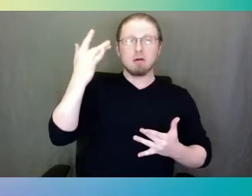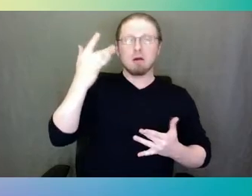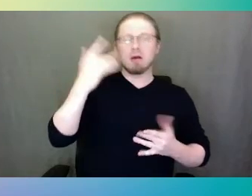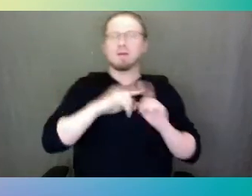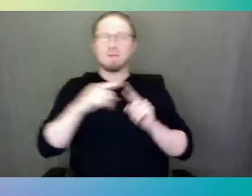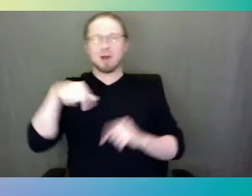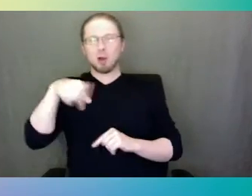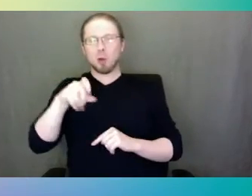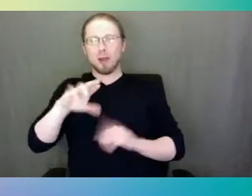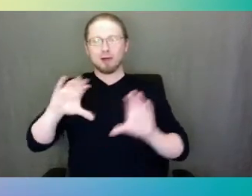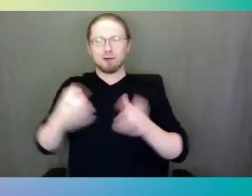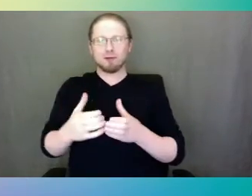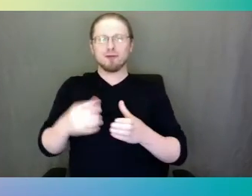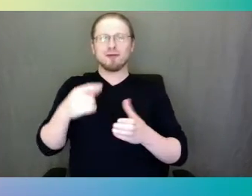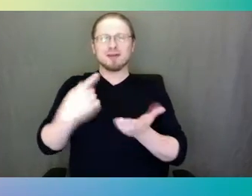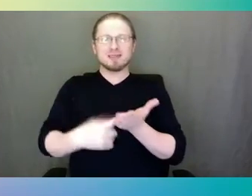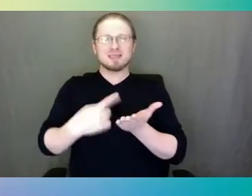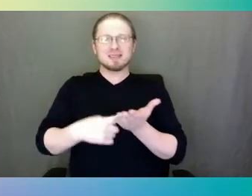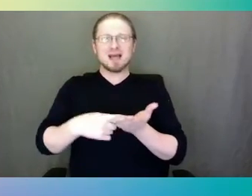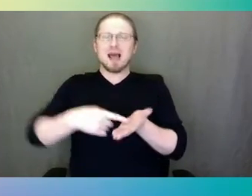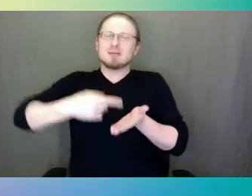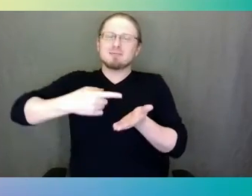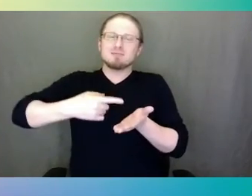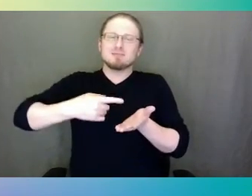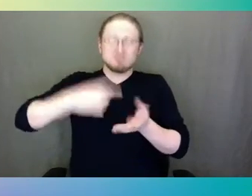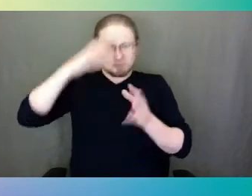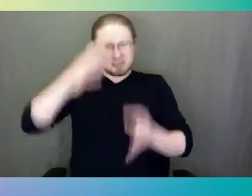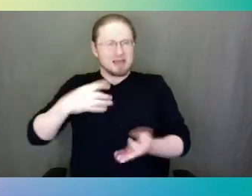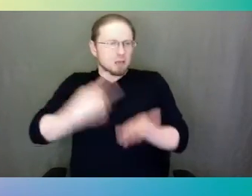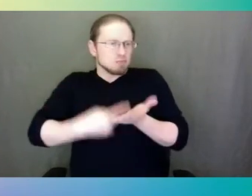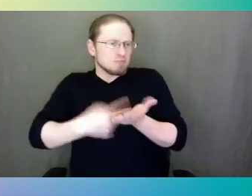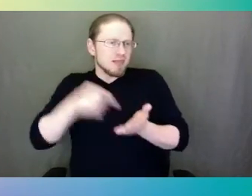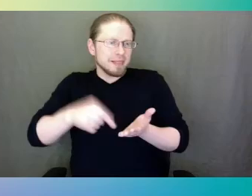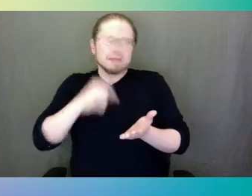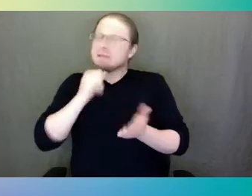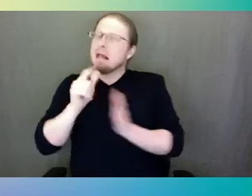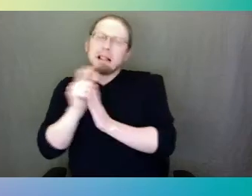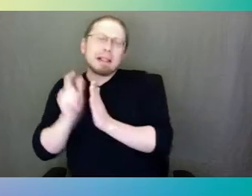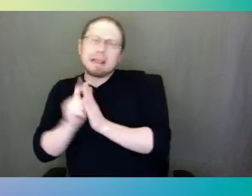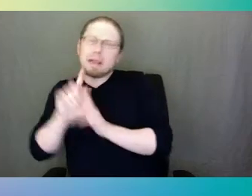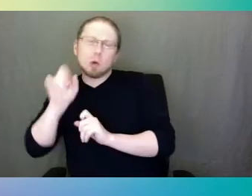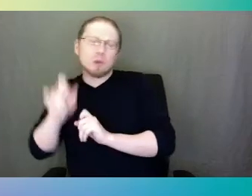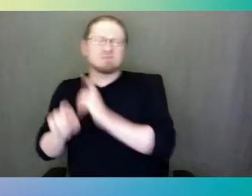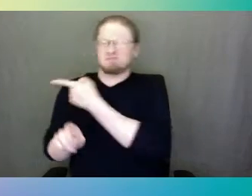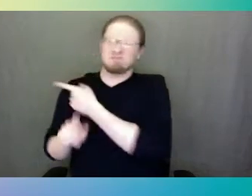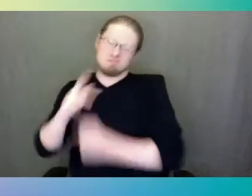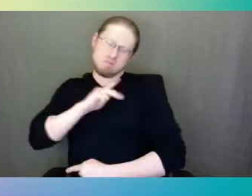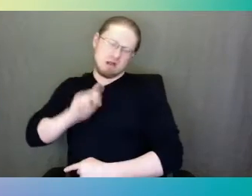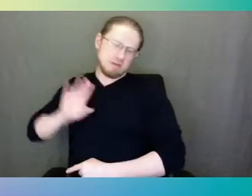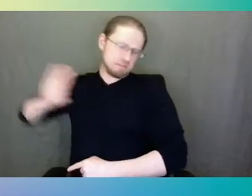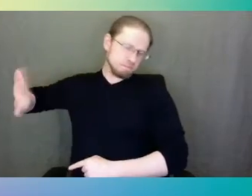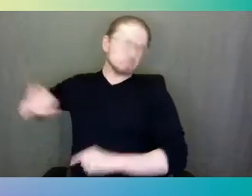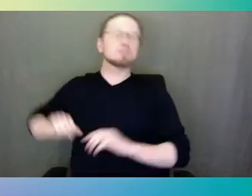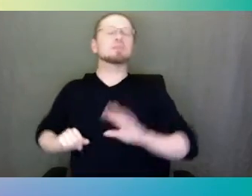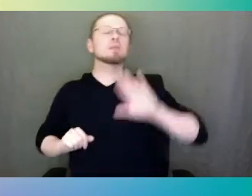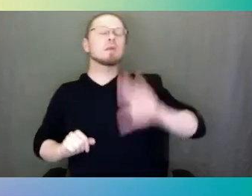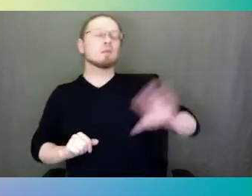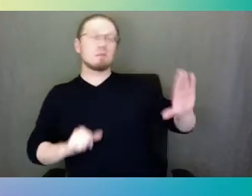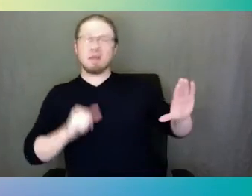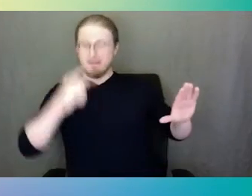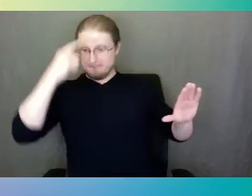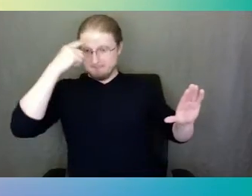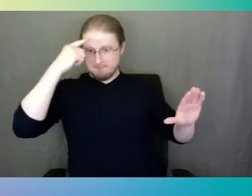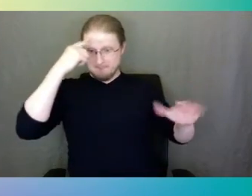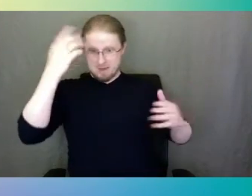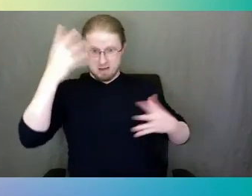not as a legal question. They didn't care about that. The Parliament had that. not as a mental health question. They didn't care